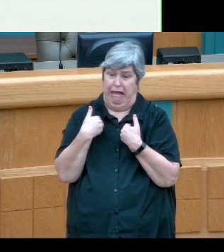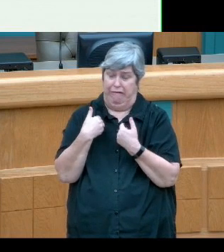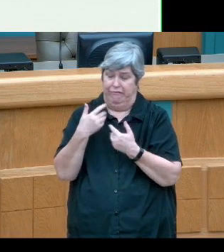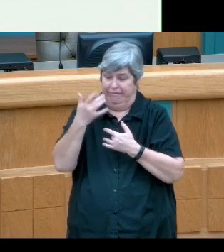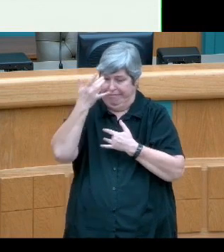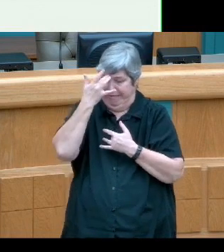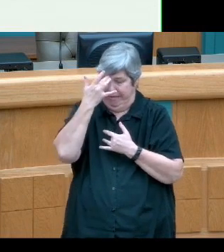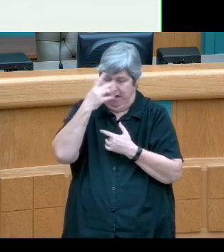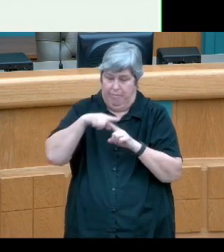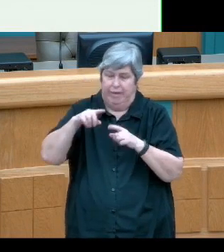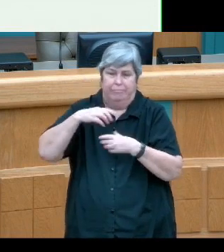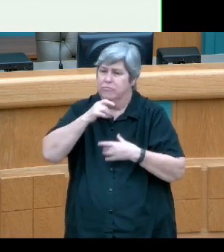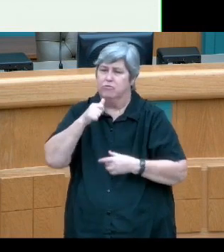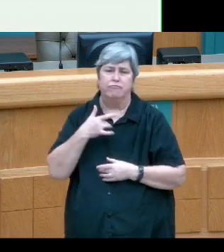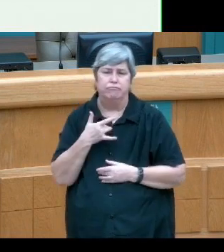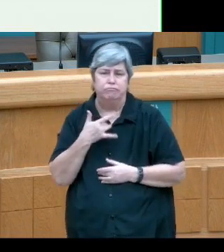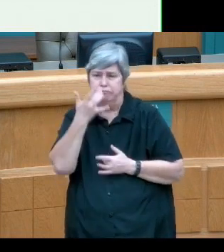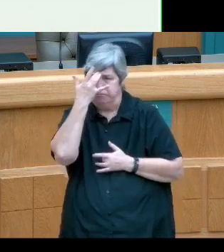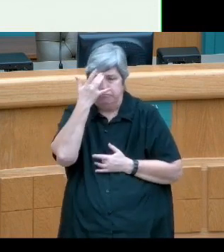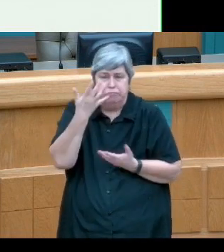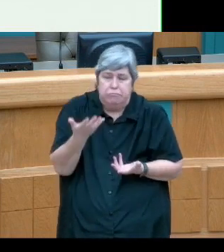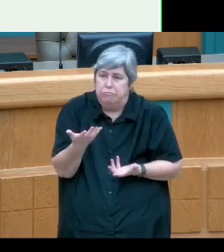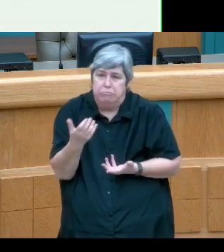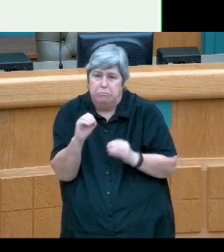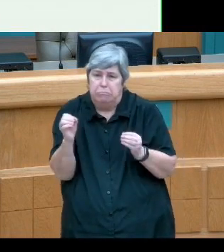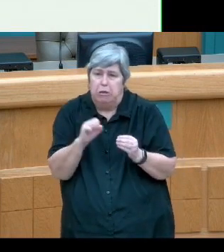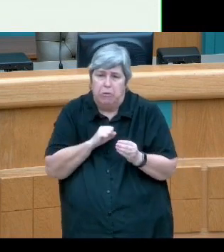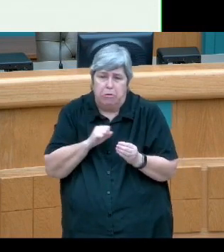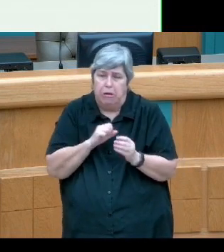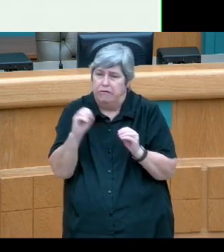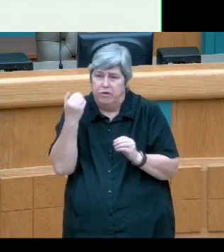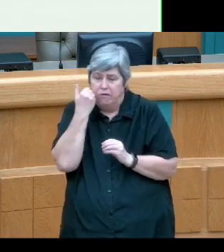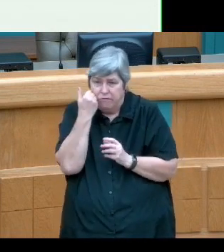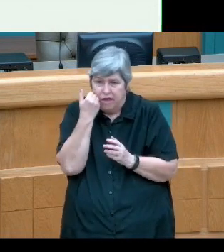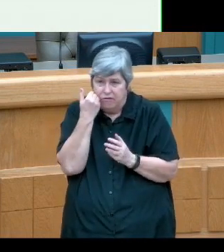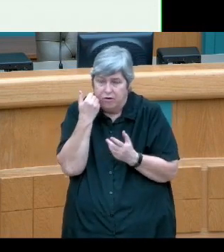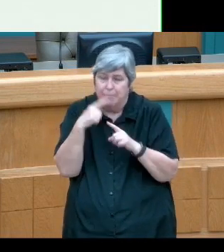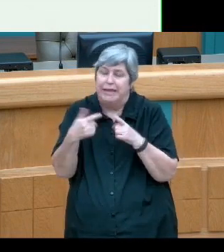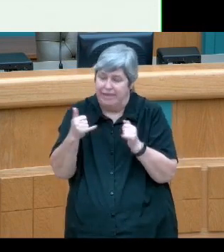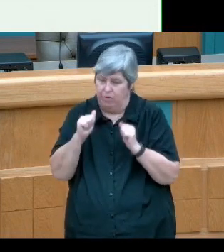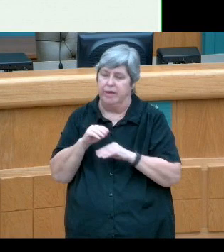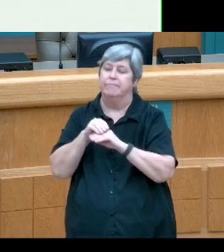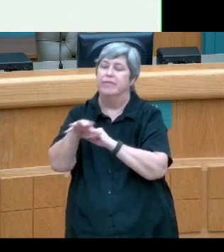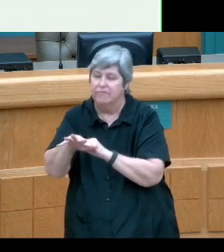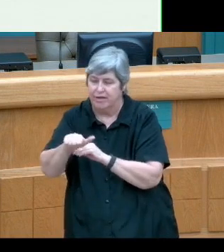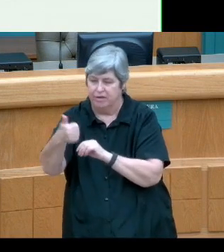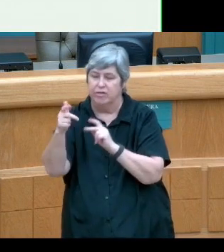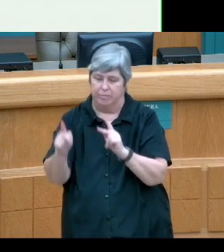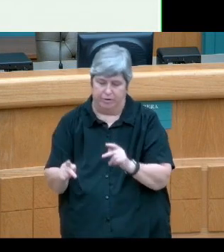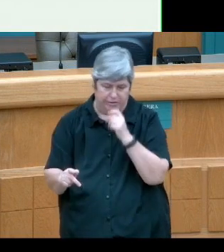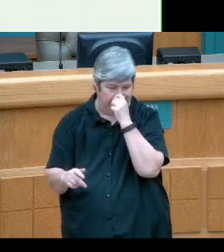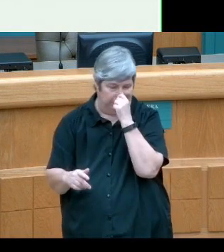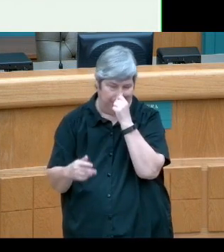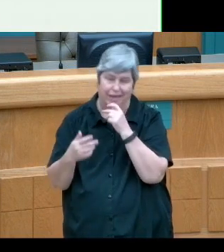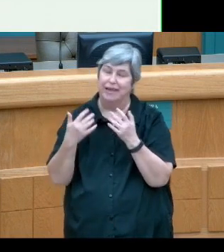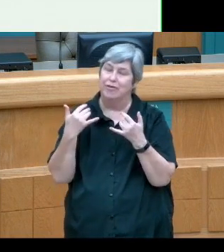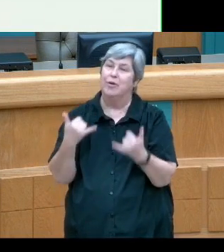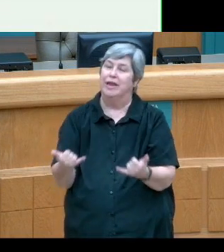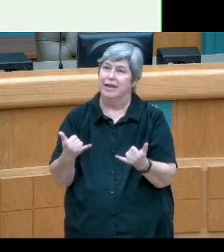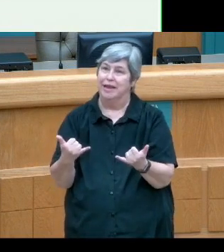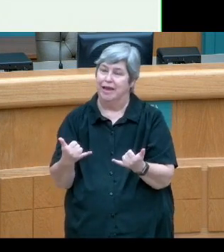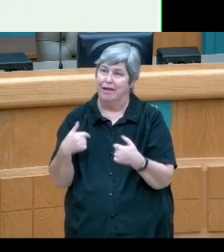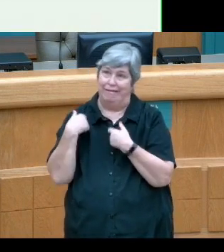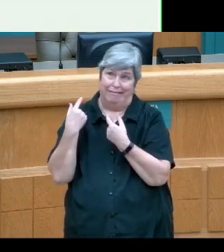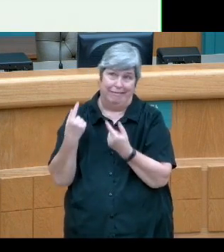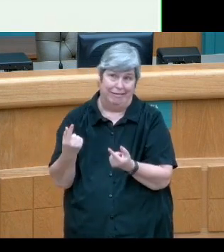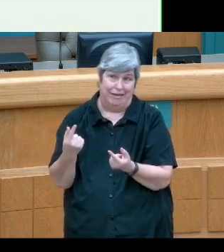just identify who's contagious by who's symptomatic. And that's why now, unlike any other time in my